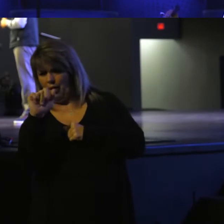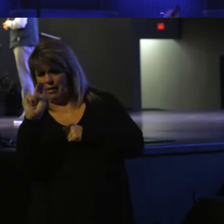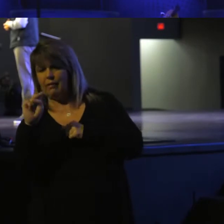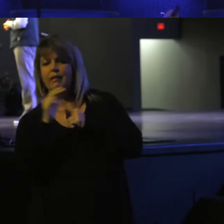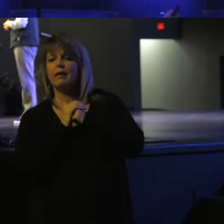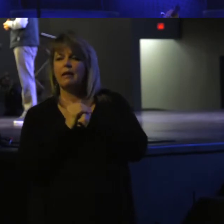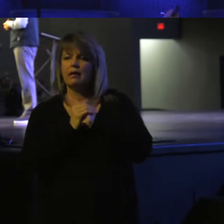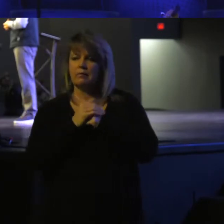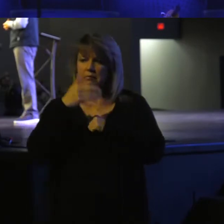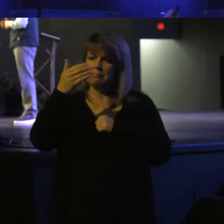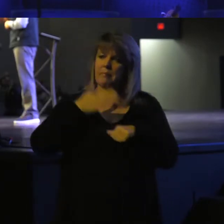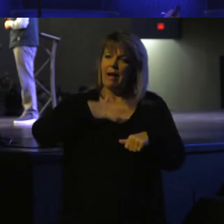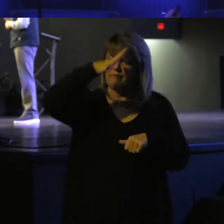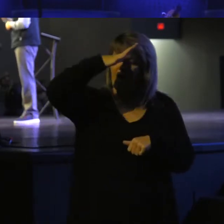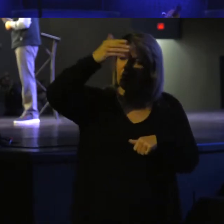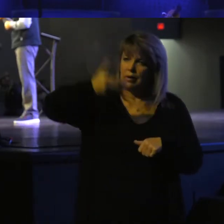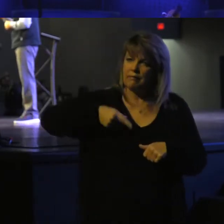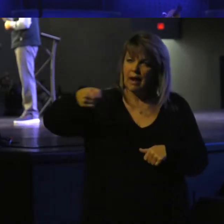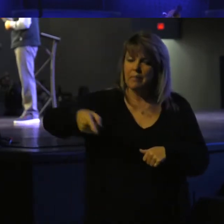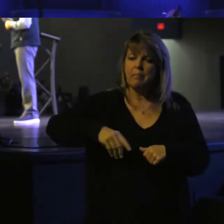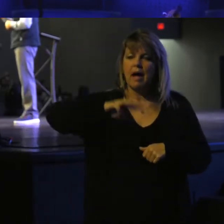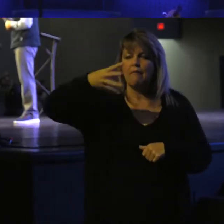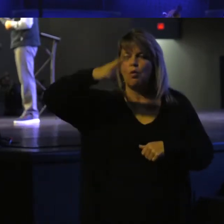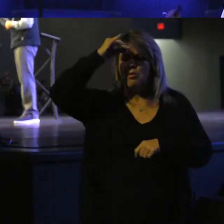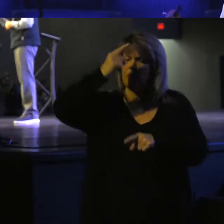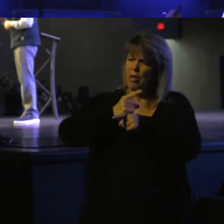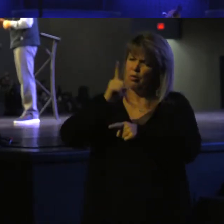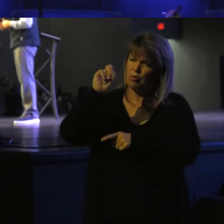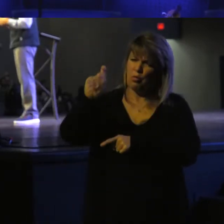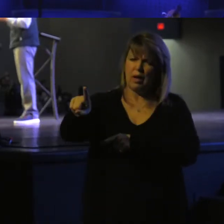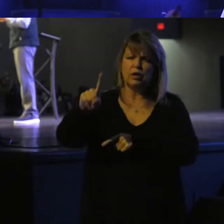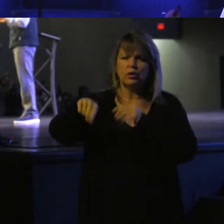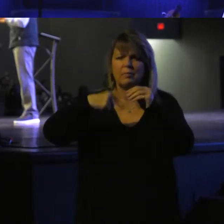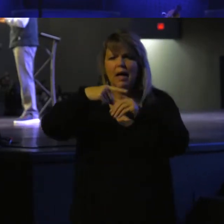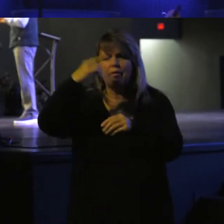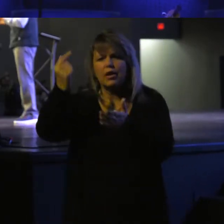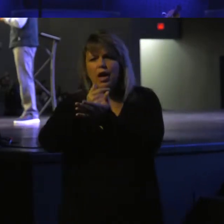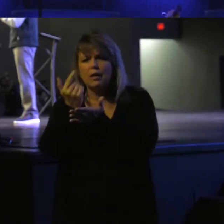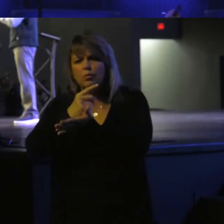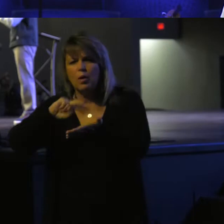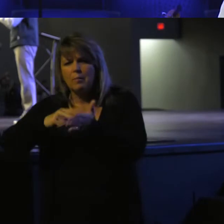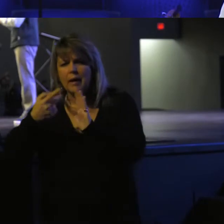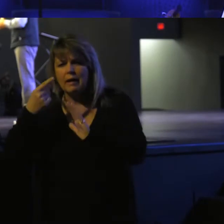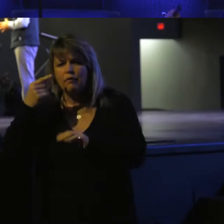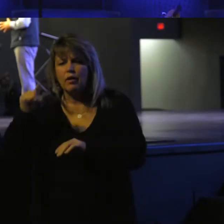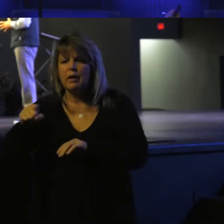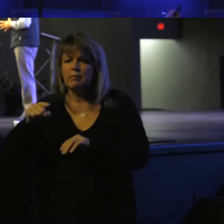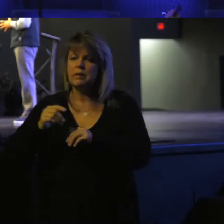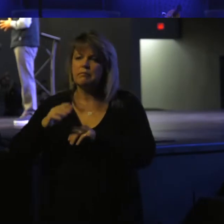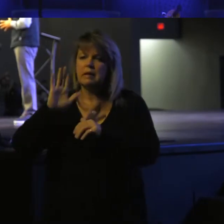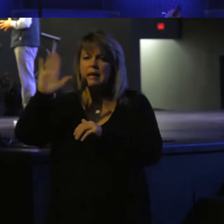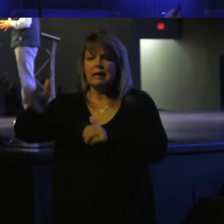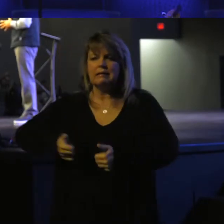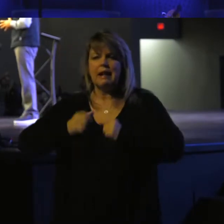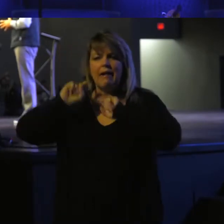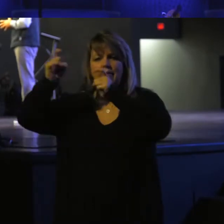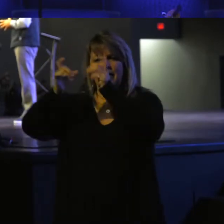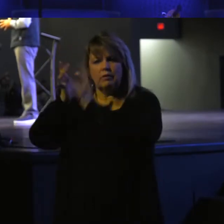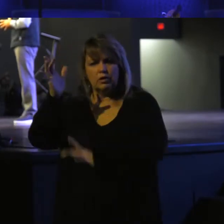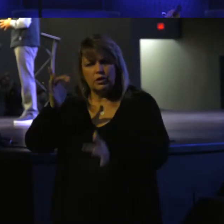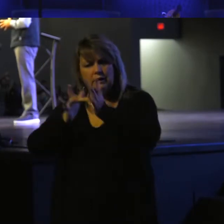at the invitation of my father because my older brother had questions about the gospel and what it would mean for him to give his life to Jesus.